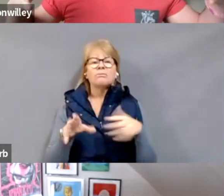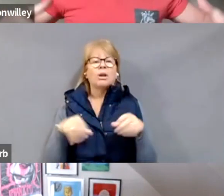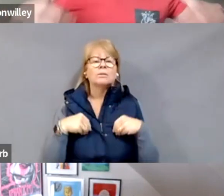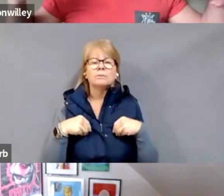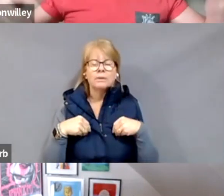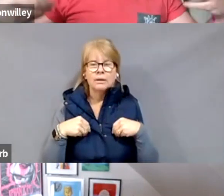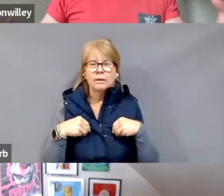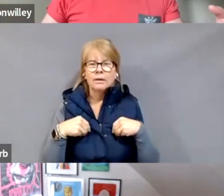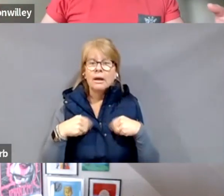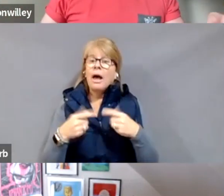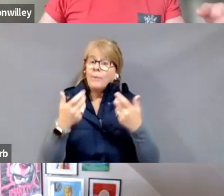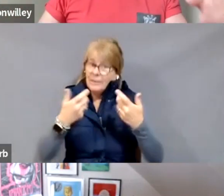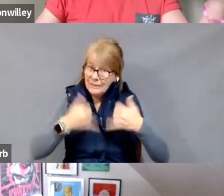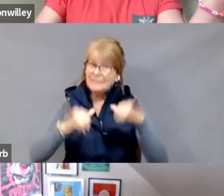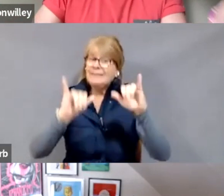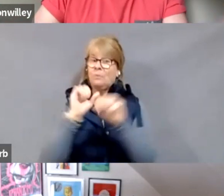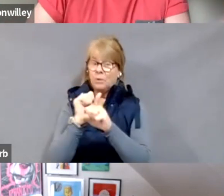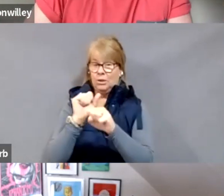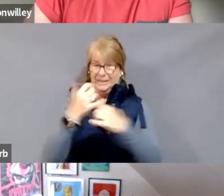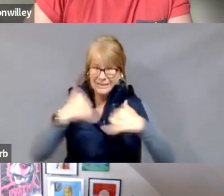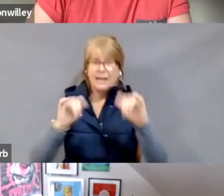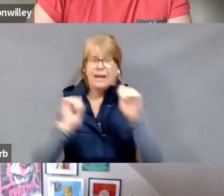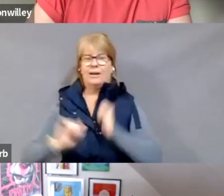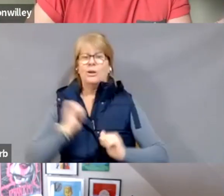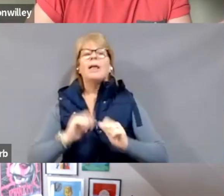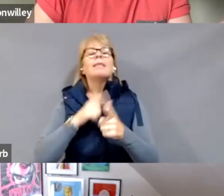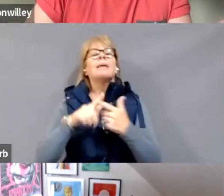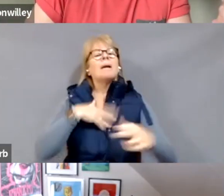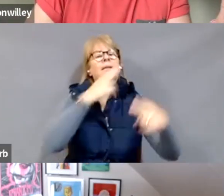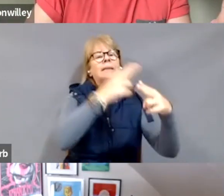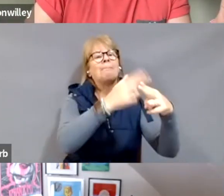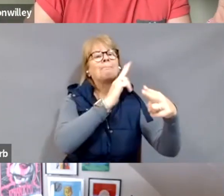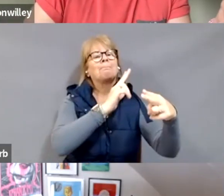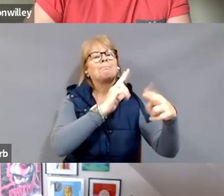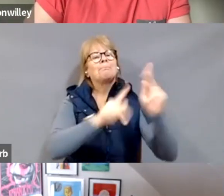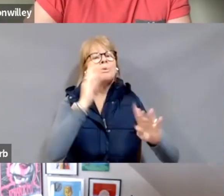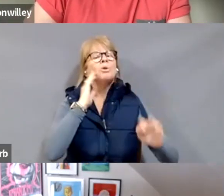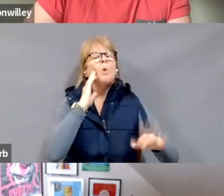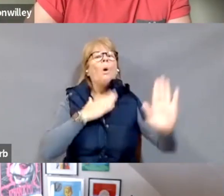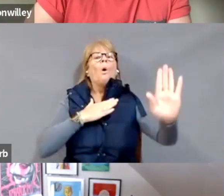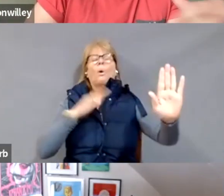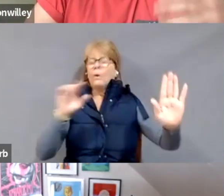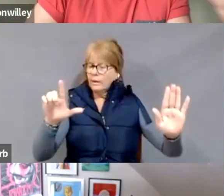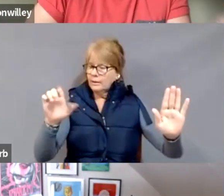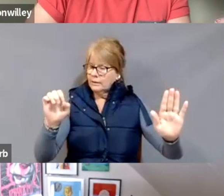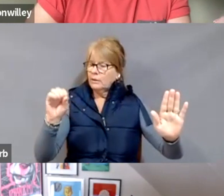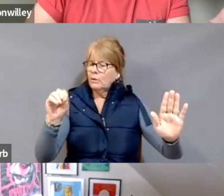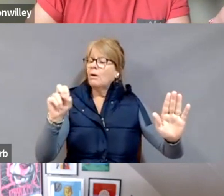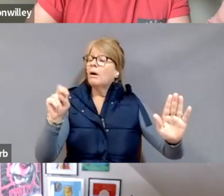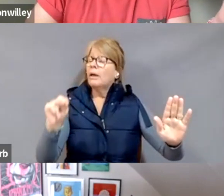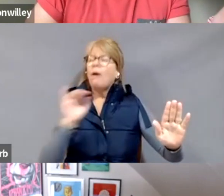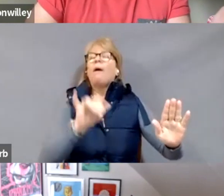I'm still working, because then I started to get a reputation that was positive, one that would say,